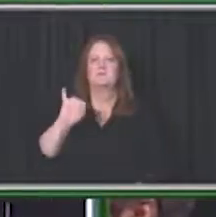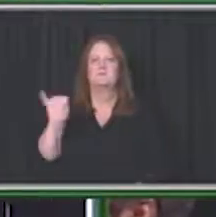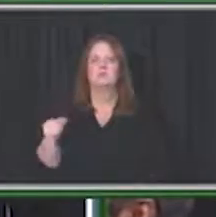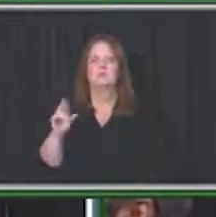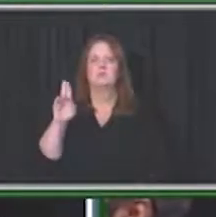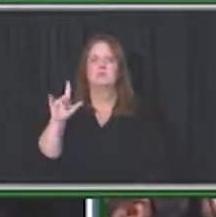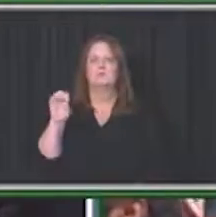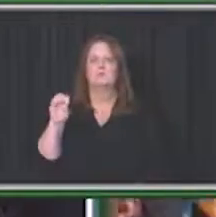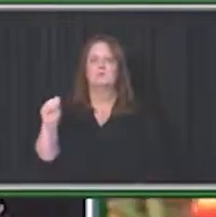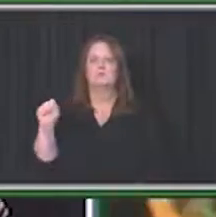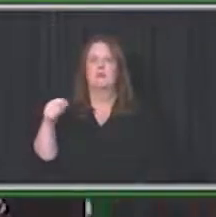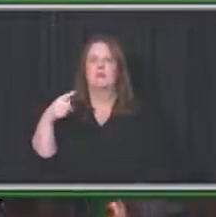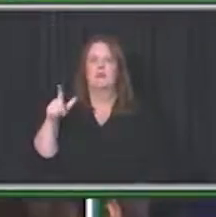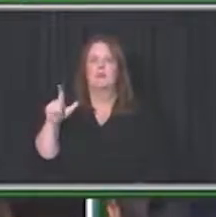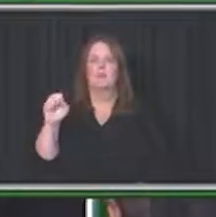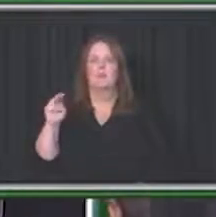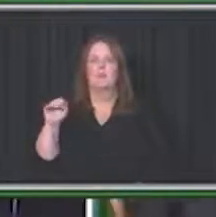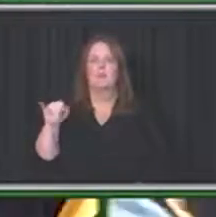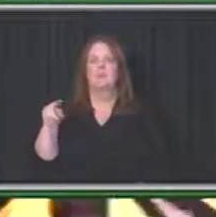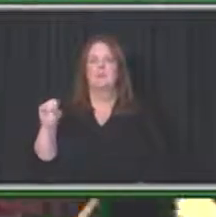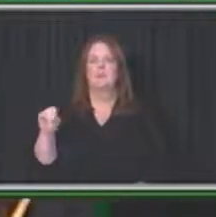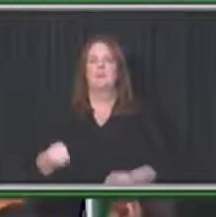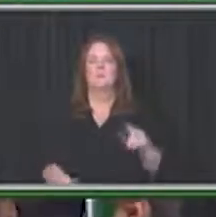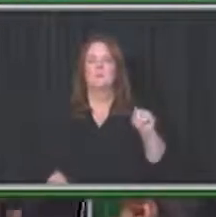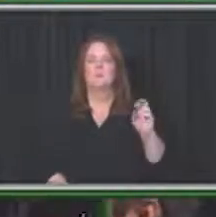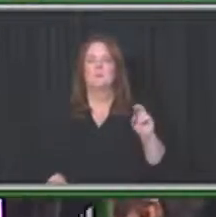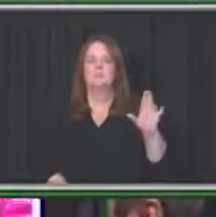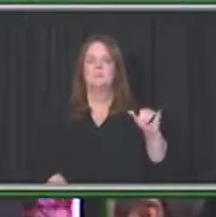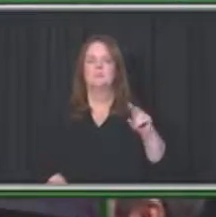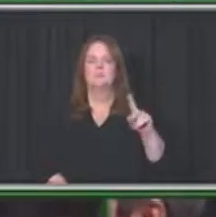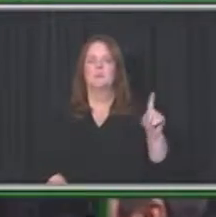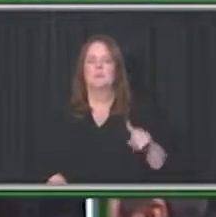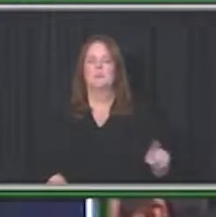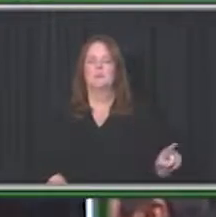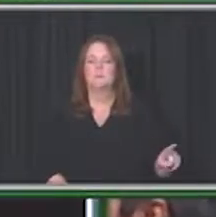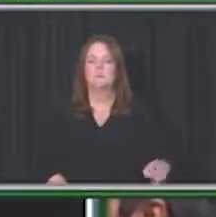Julissa Palomino. Tori Cruz.